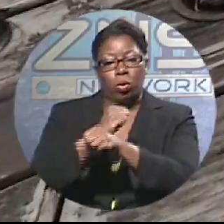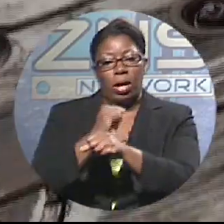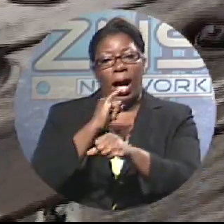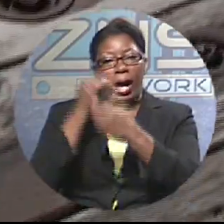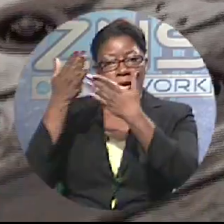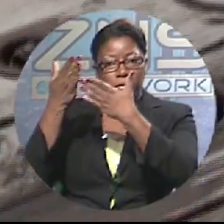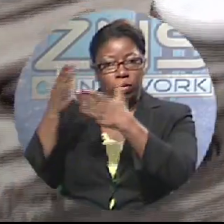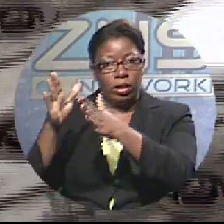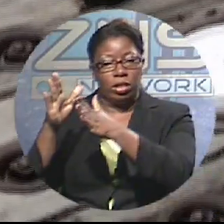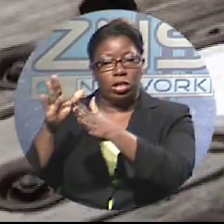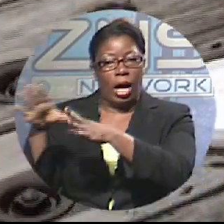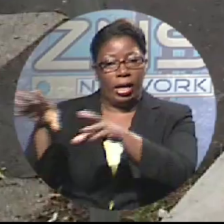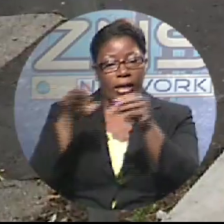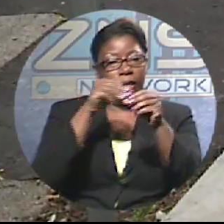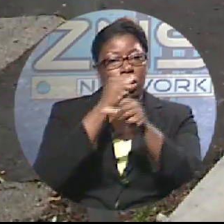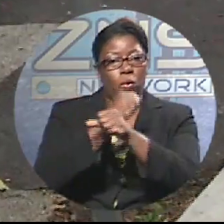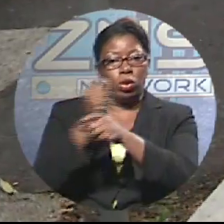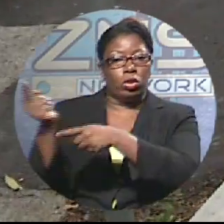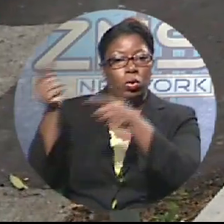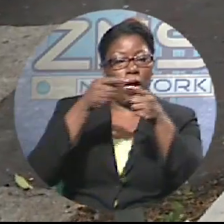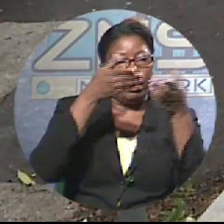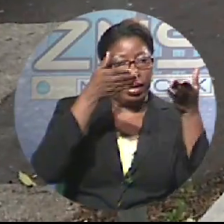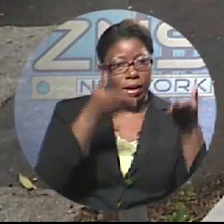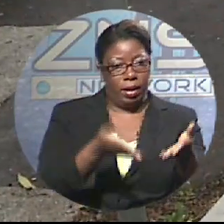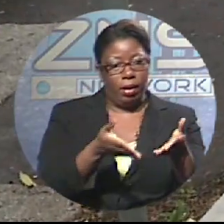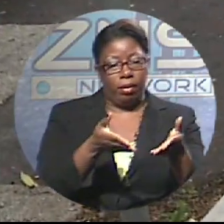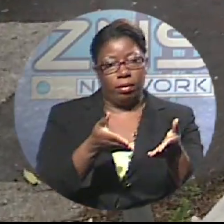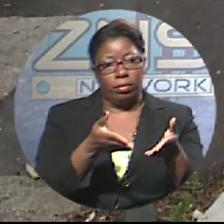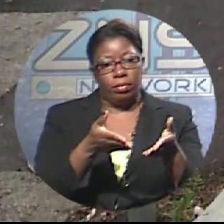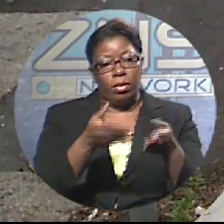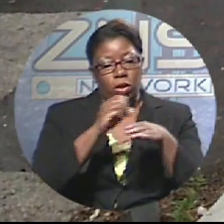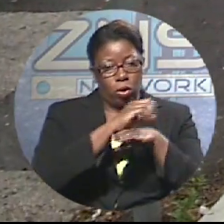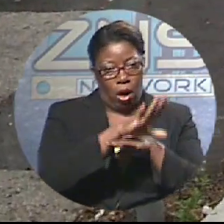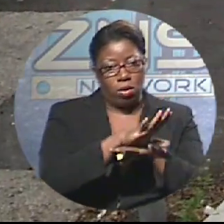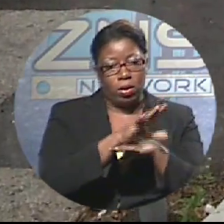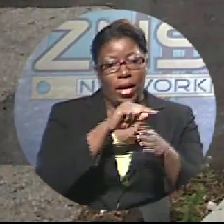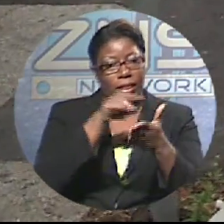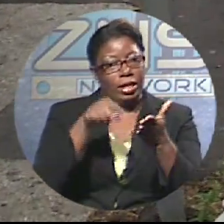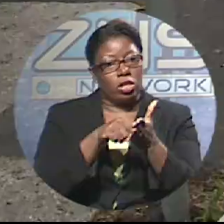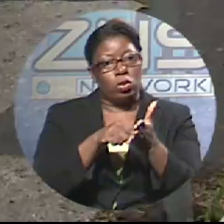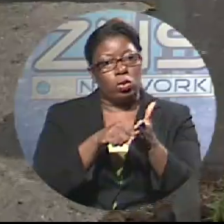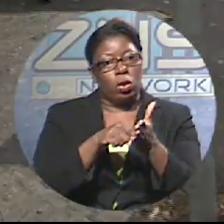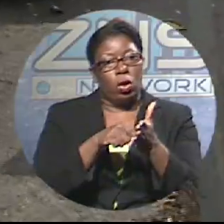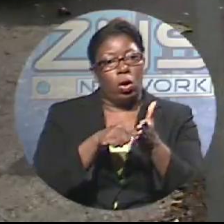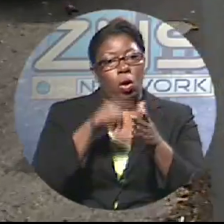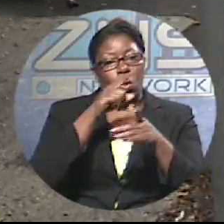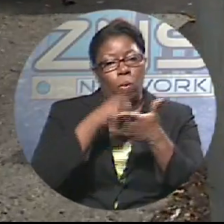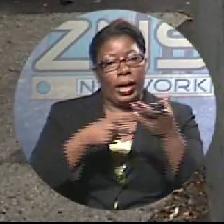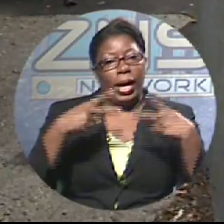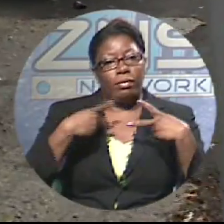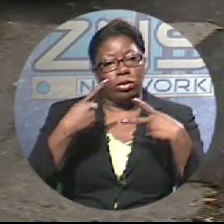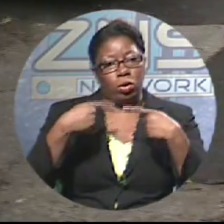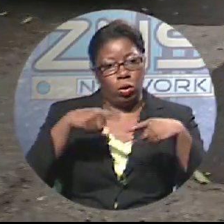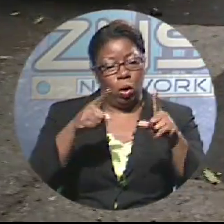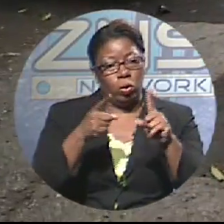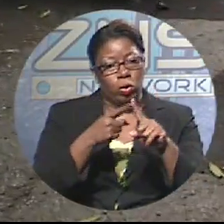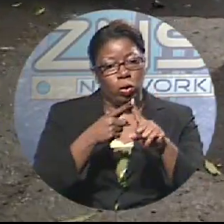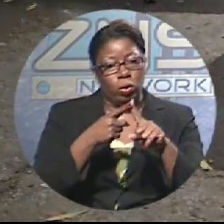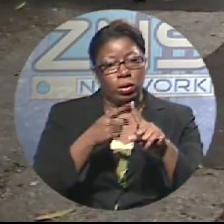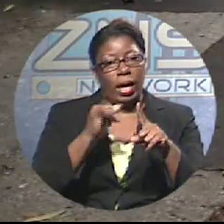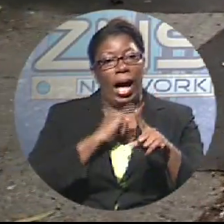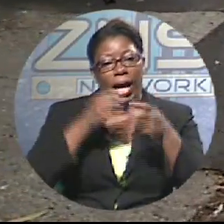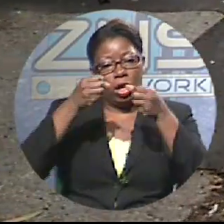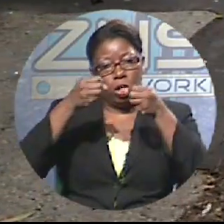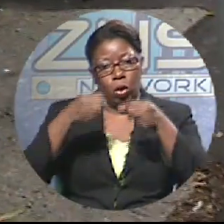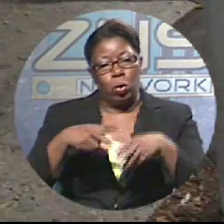come here because it's mandatory, right? And this what I have to come do. I might not make it back home. I tell them I lose two of